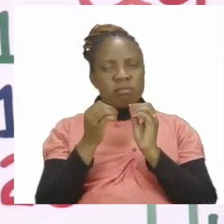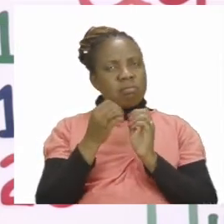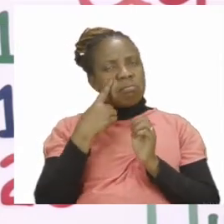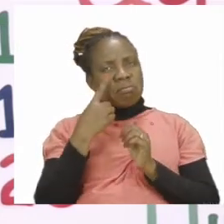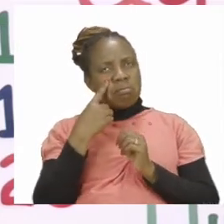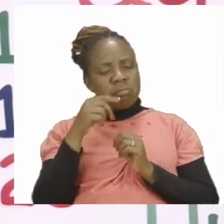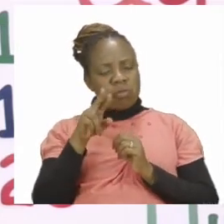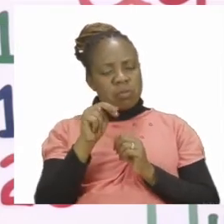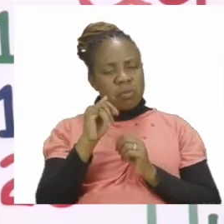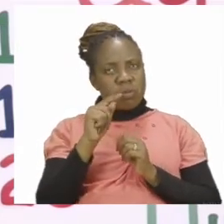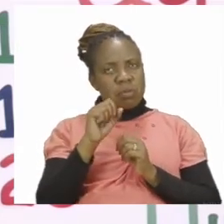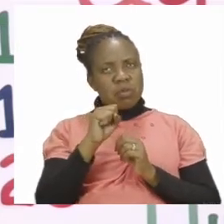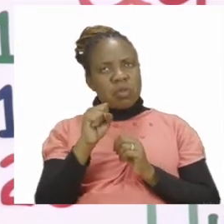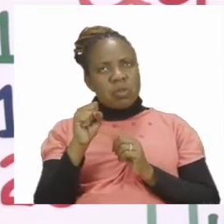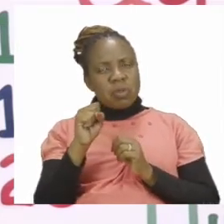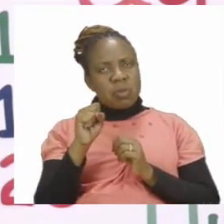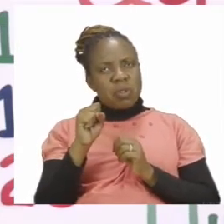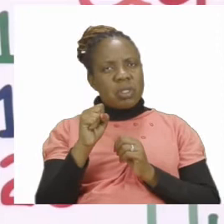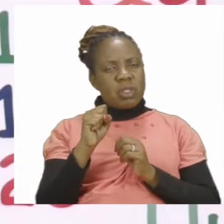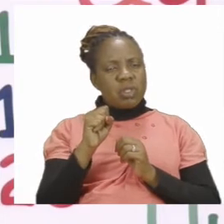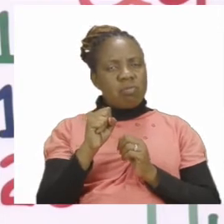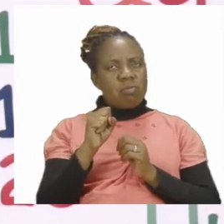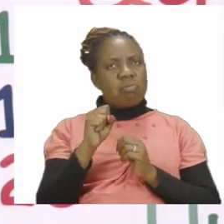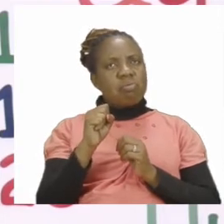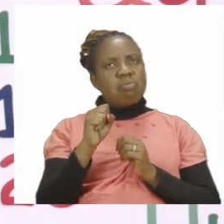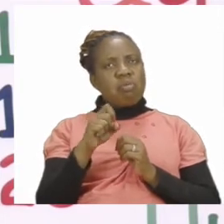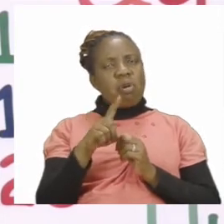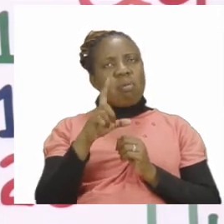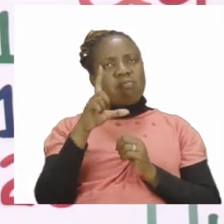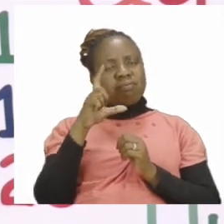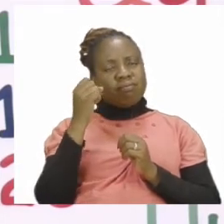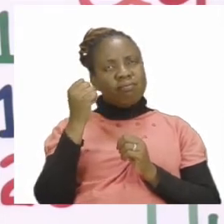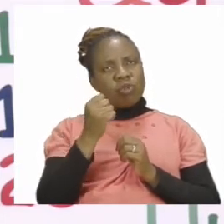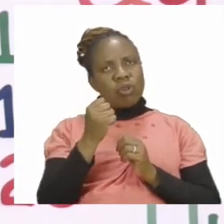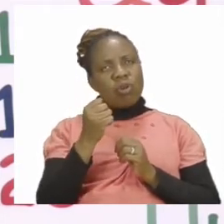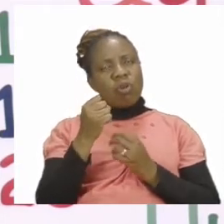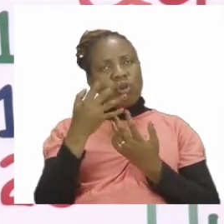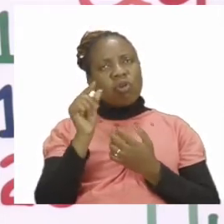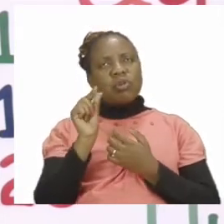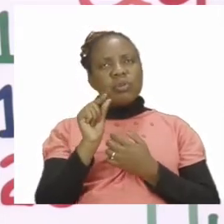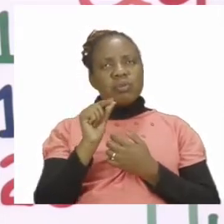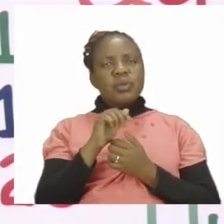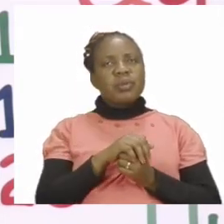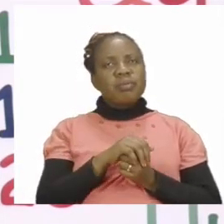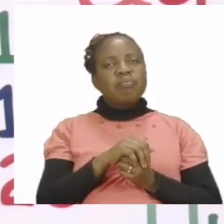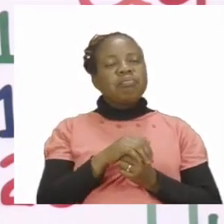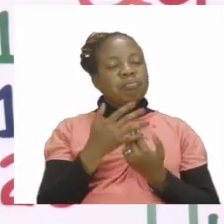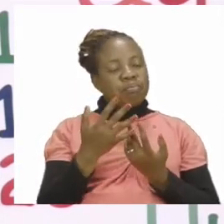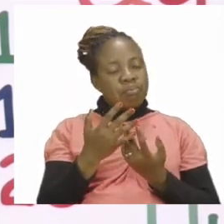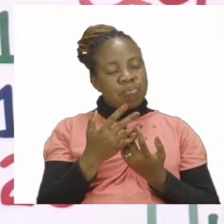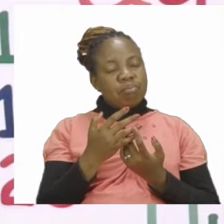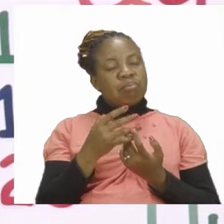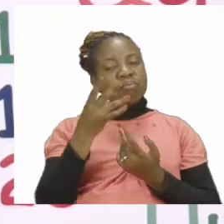the number 7? So yes, it's more than 5, which means our